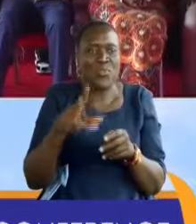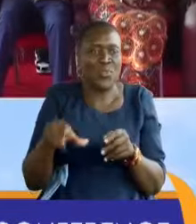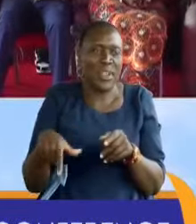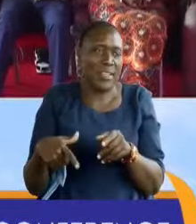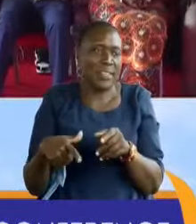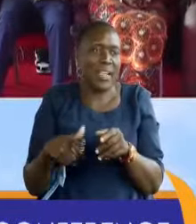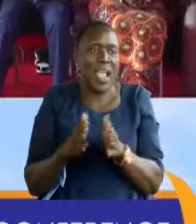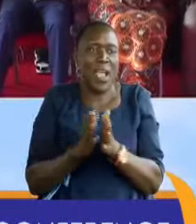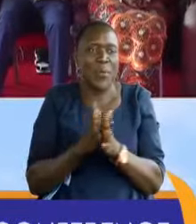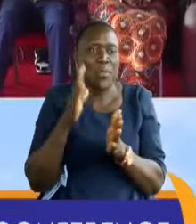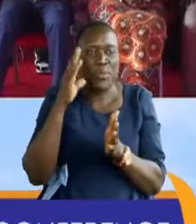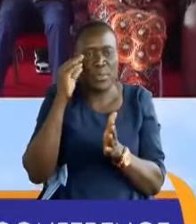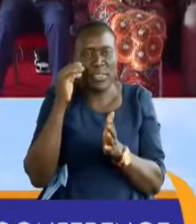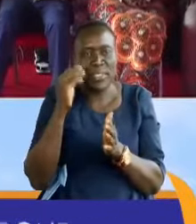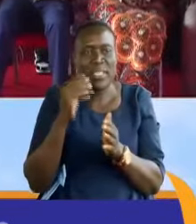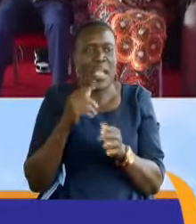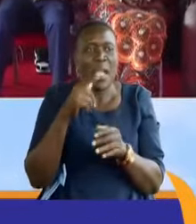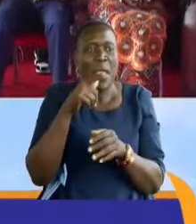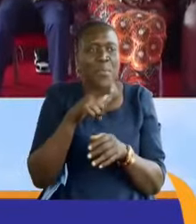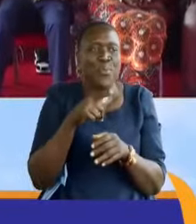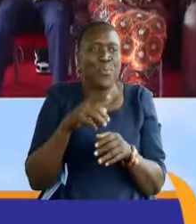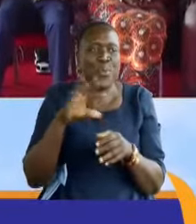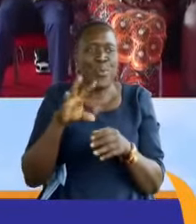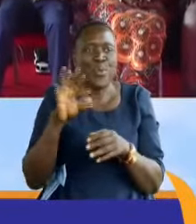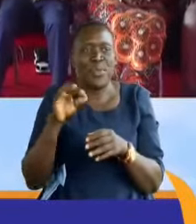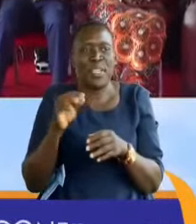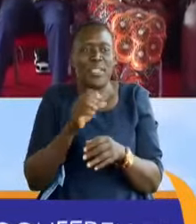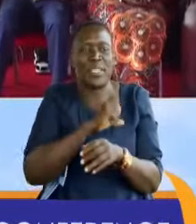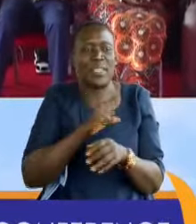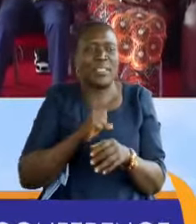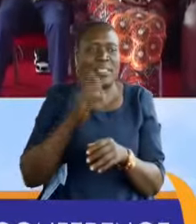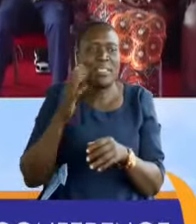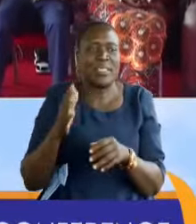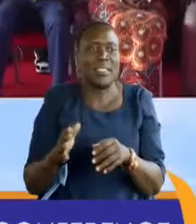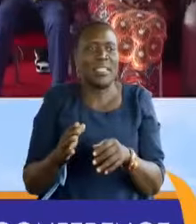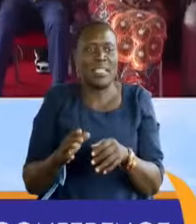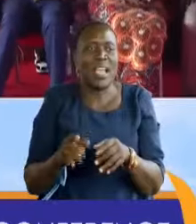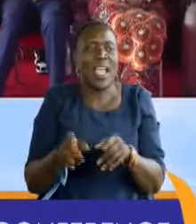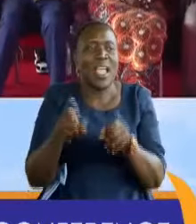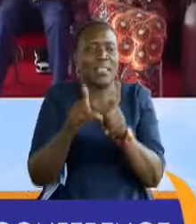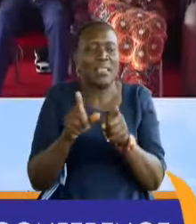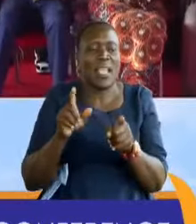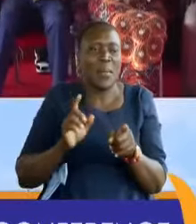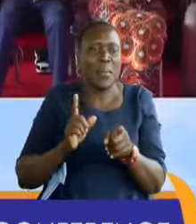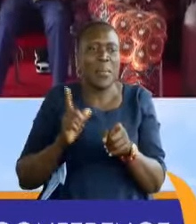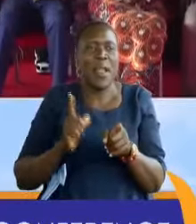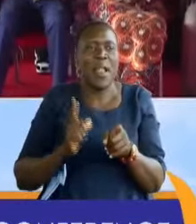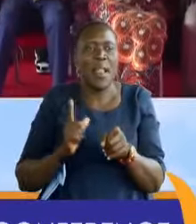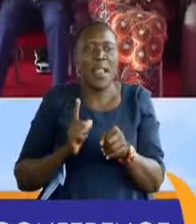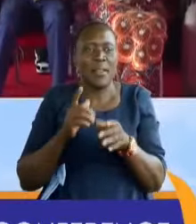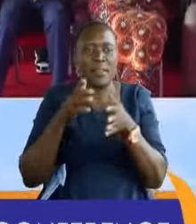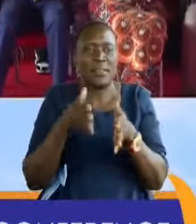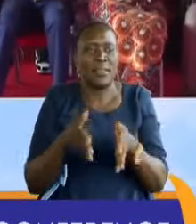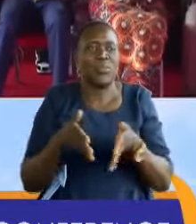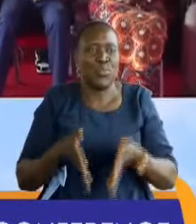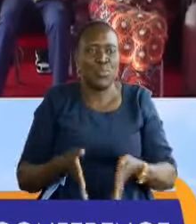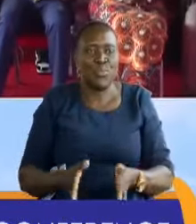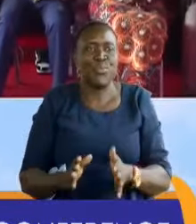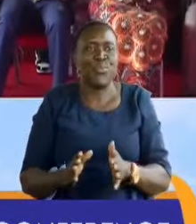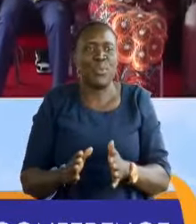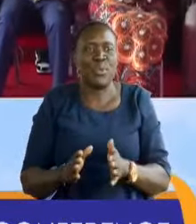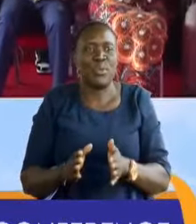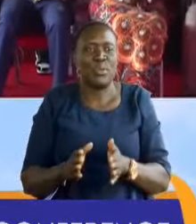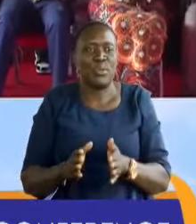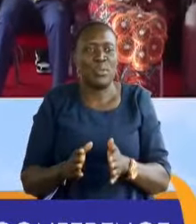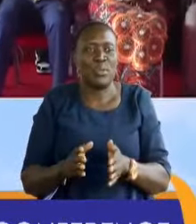Honorable Beatrice Ogola is nominated senator and she's a daughter of the soil, Nyar Kanyada, but Chindiwa.